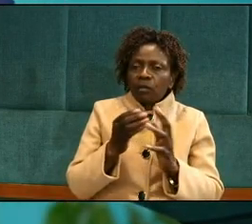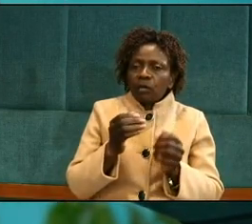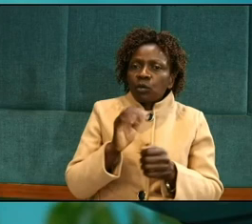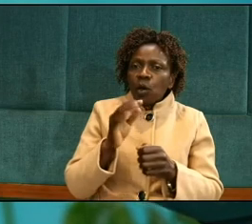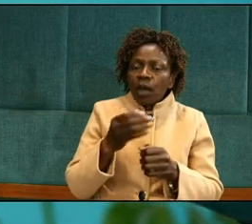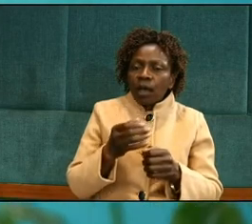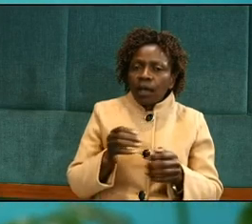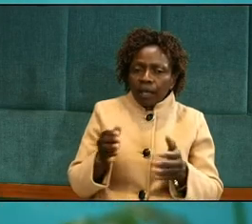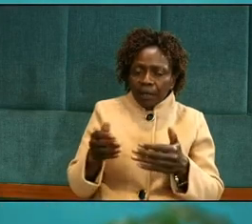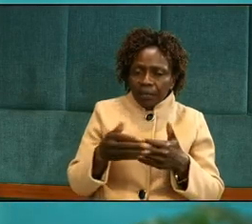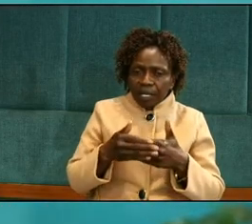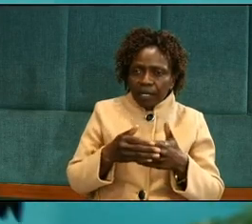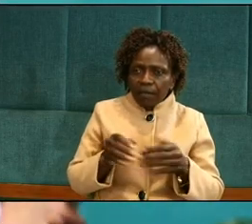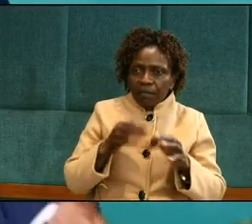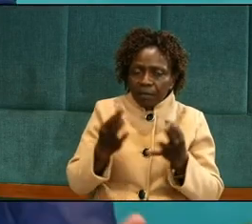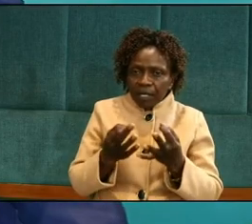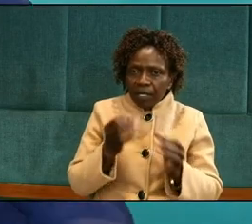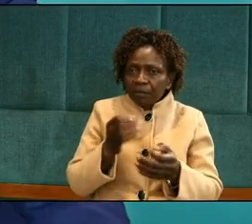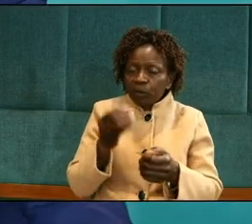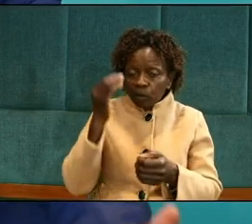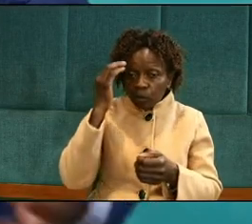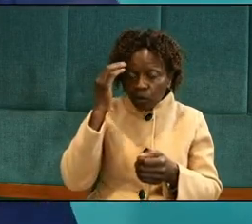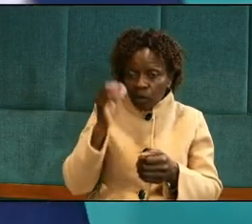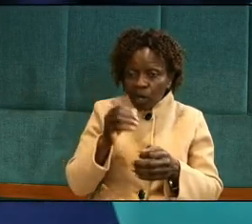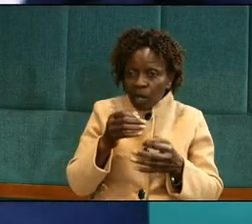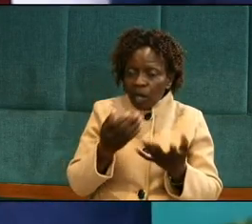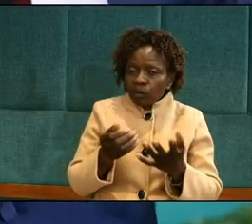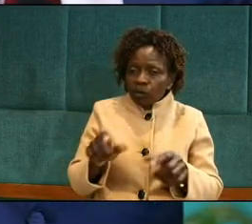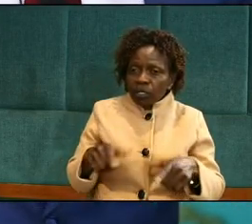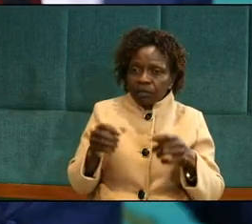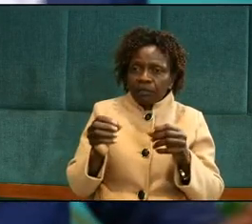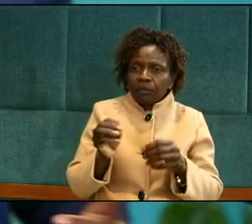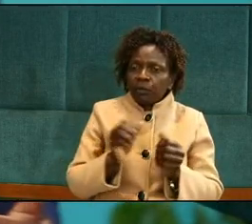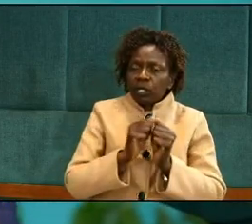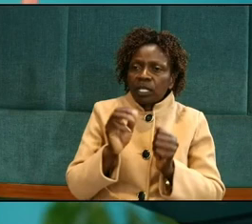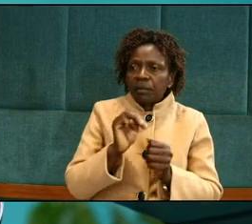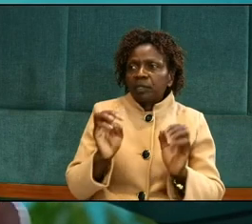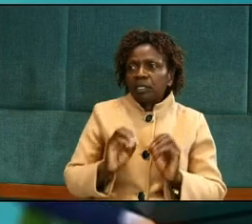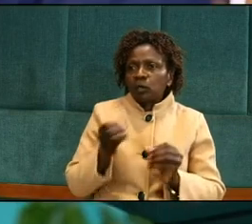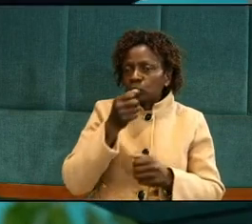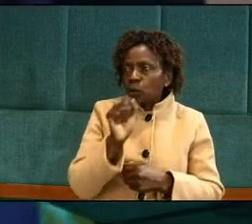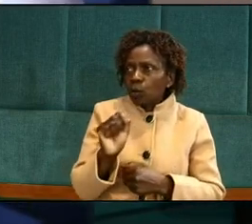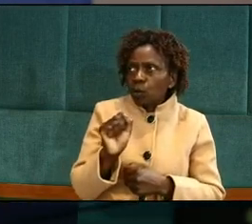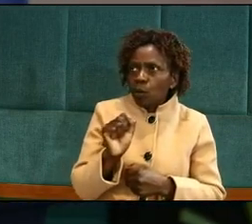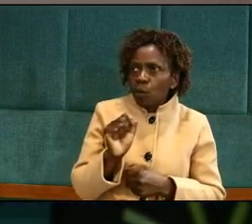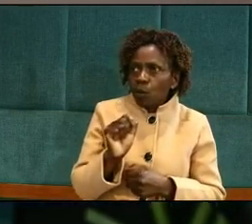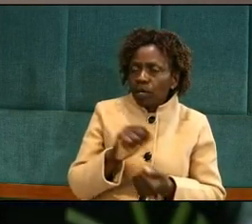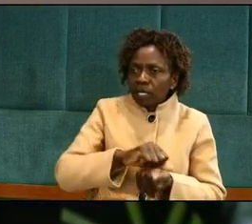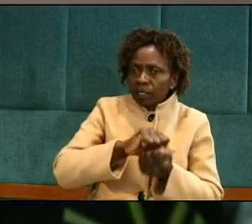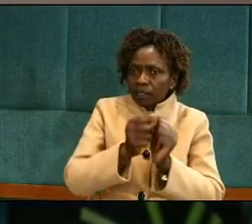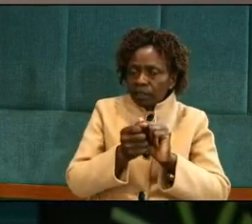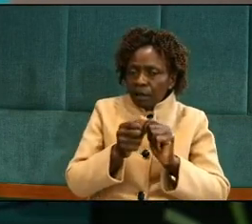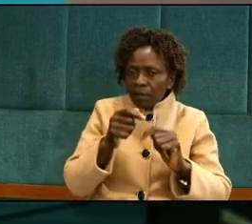you don't know how to live with the broader brotherhood or fraternity of brotherhood. And so church